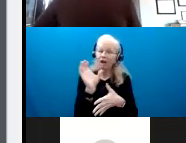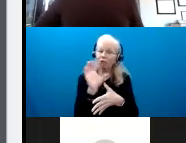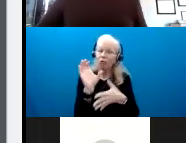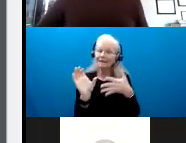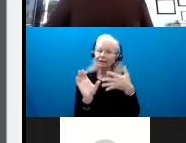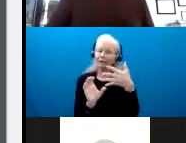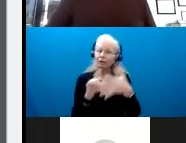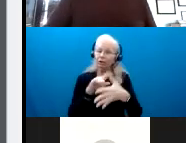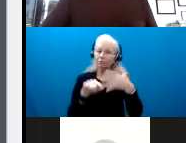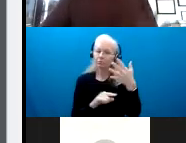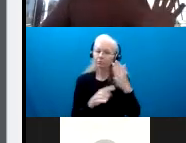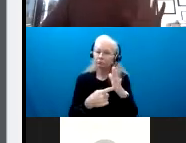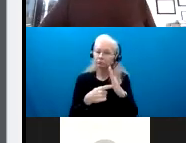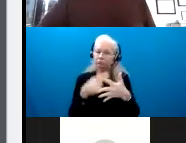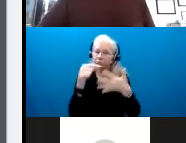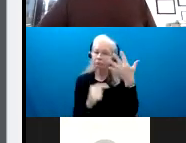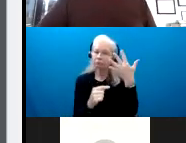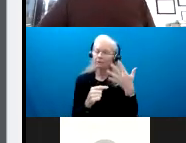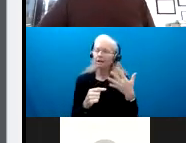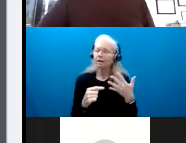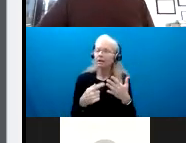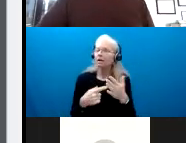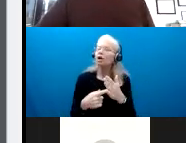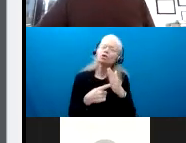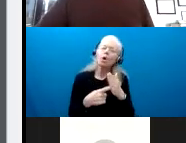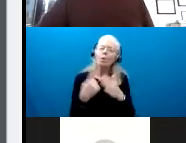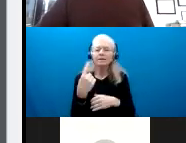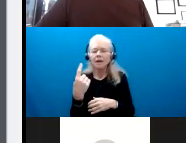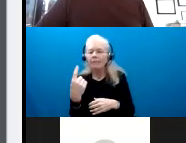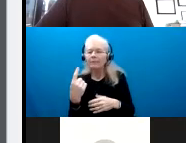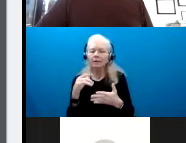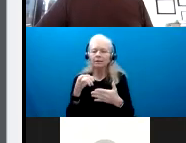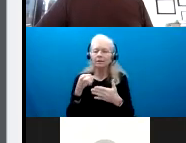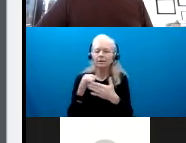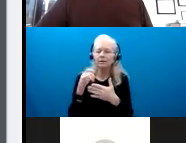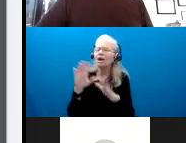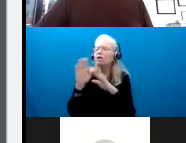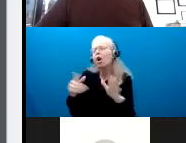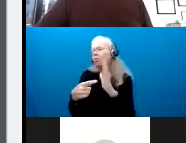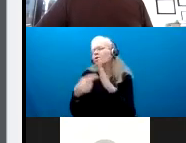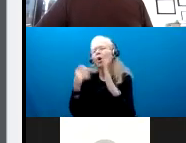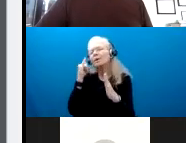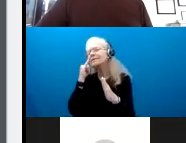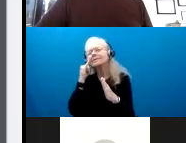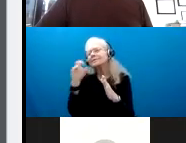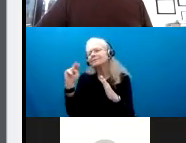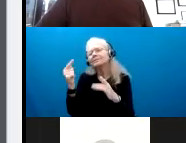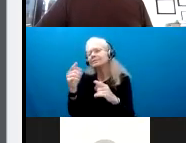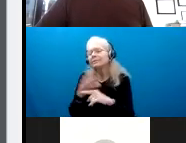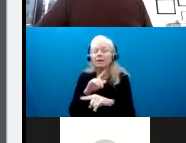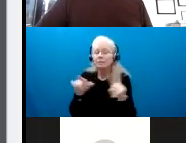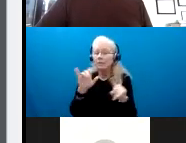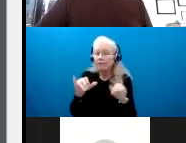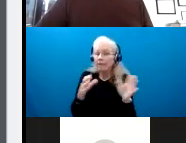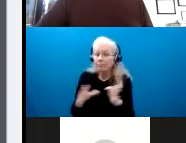have that works. And I won't go into the detail. The planned unit development ordinances of the county and the city